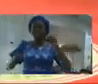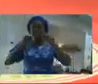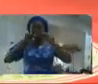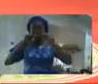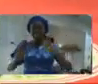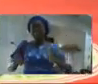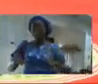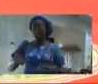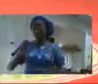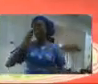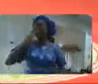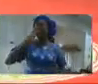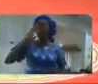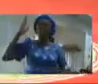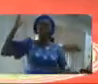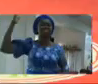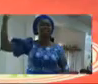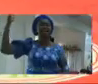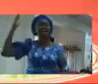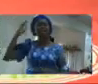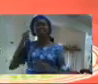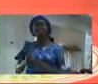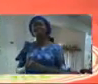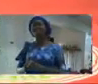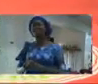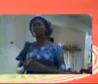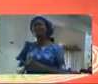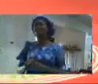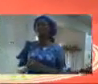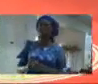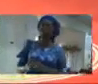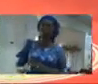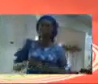Hallelujah. Blessed be your name.